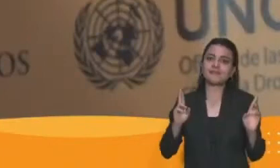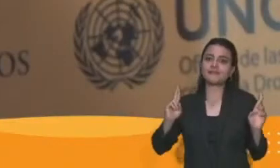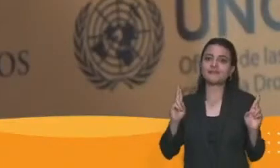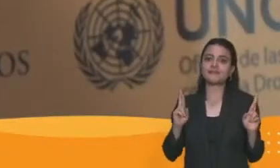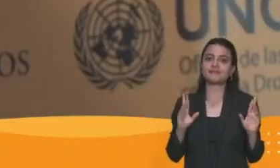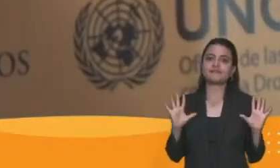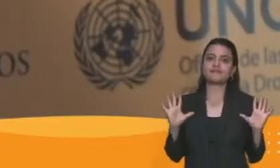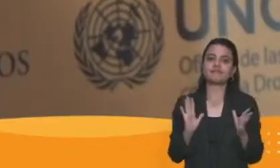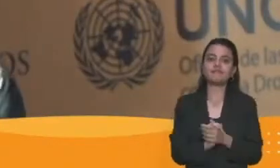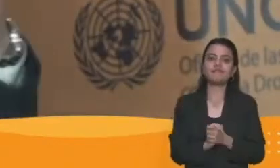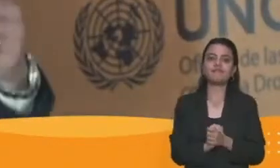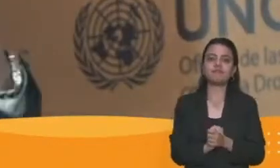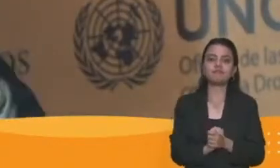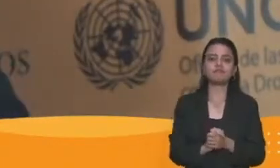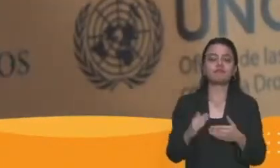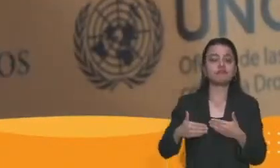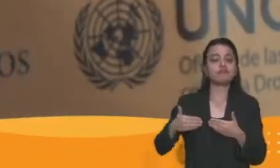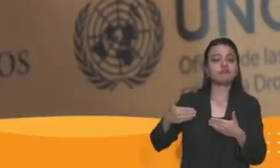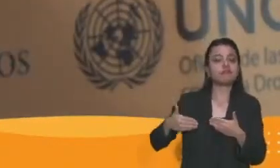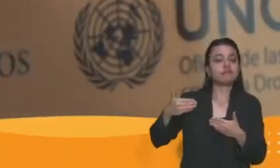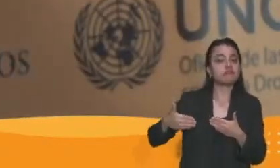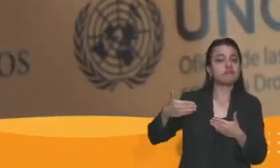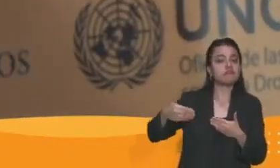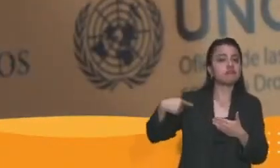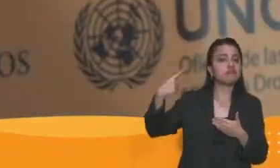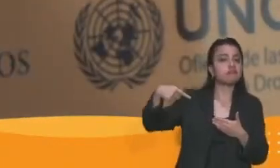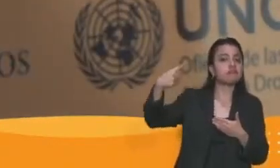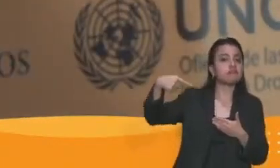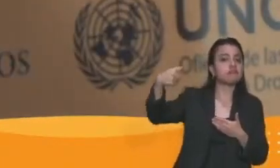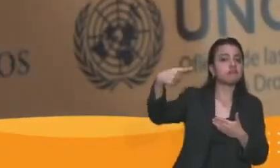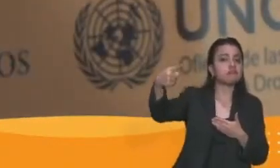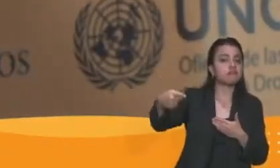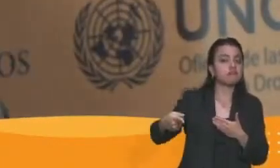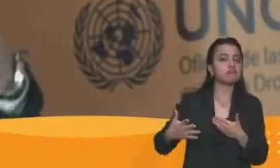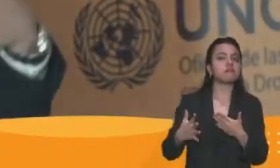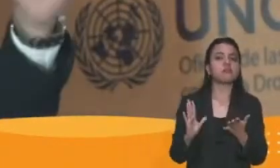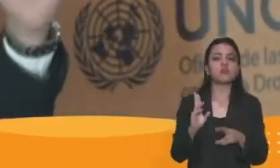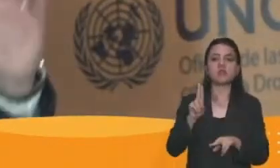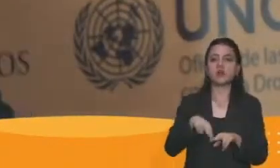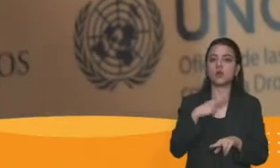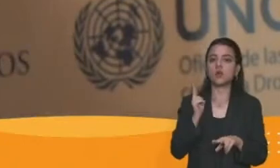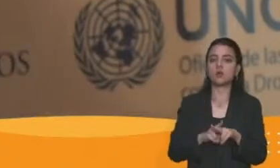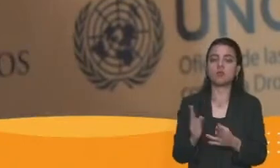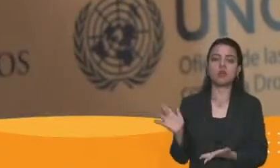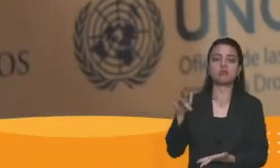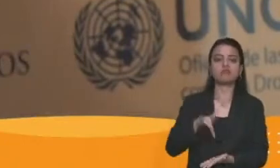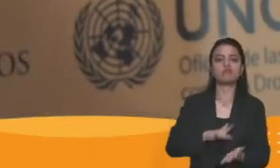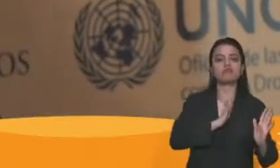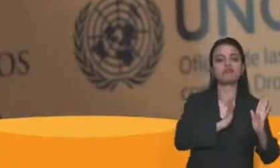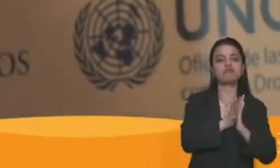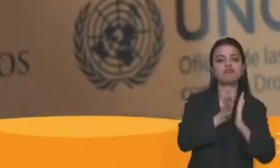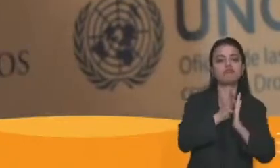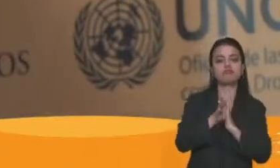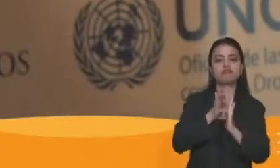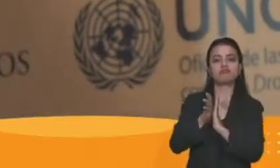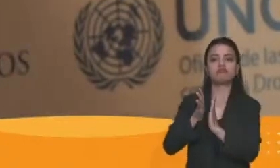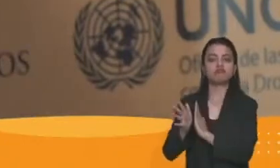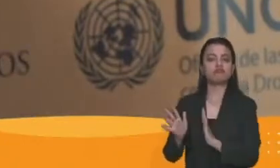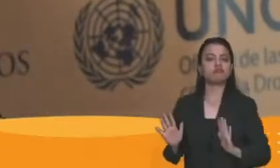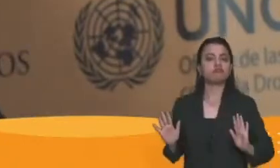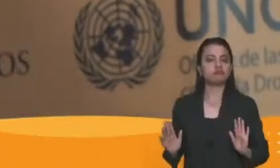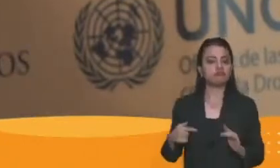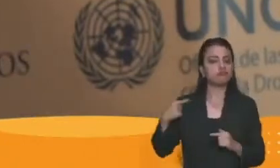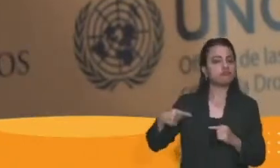room, and we will like for this to continue for several more years, and for this to become an institutional report independently from